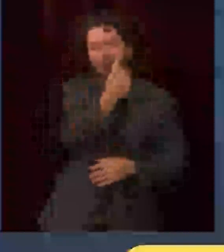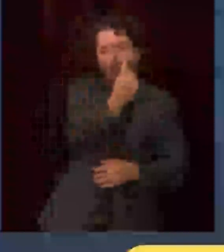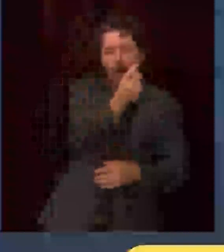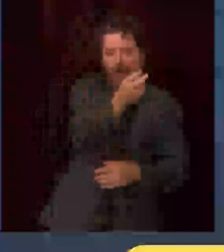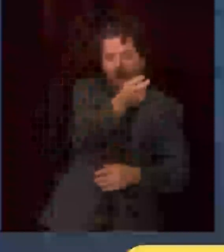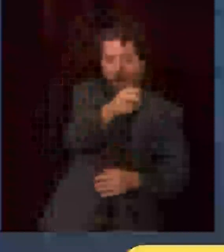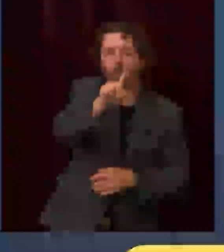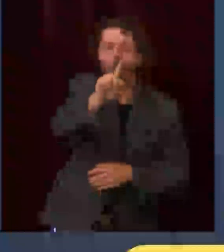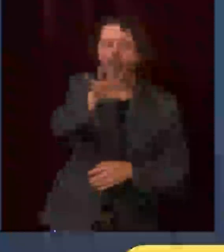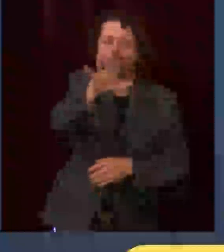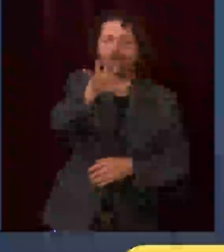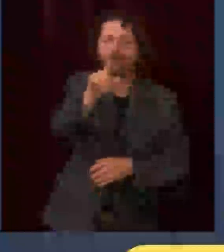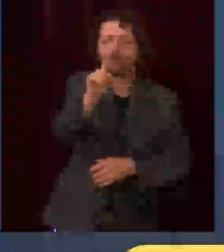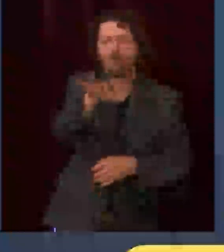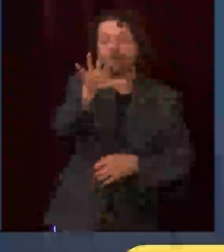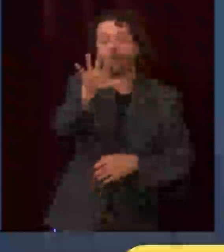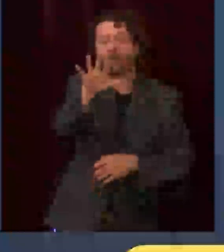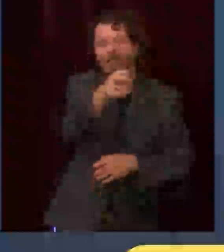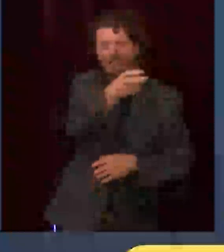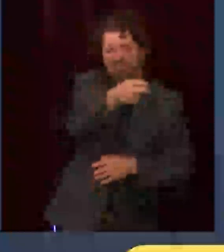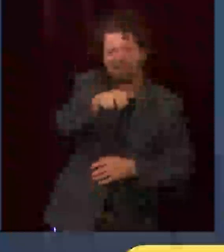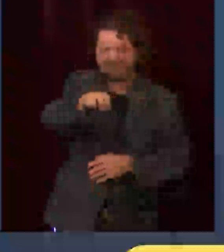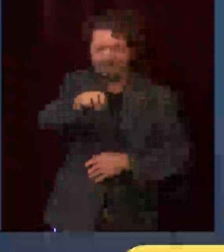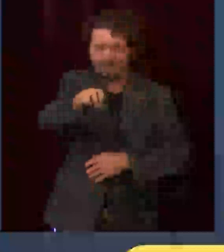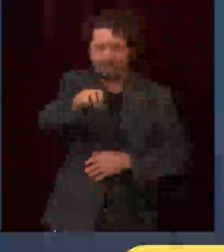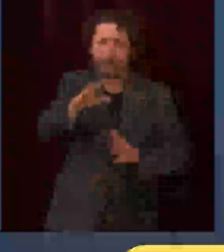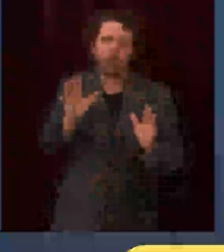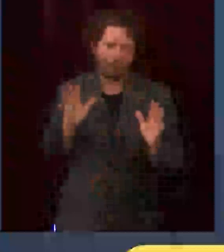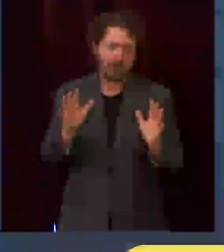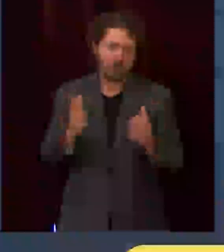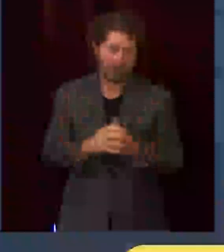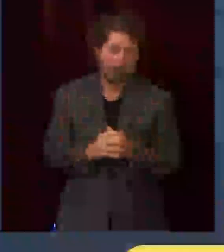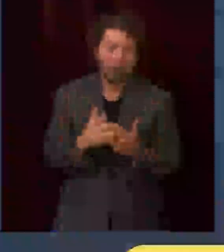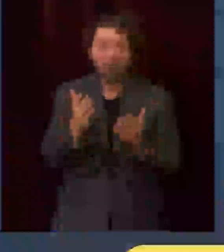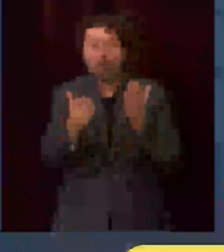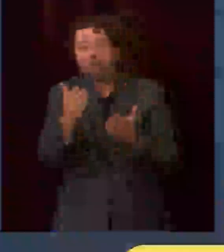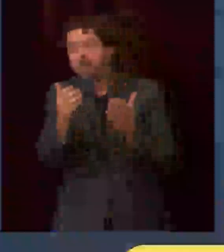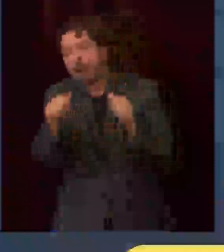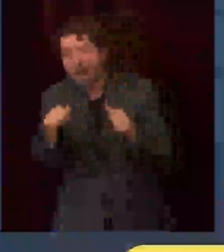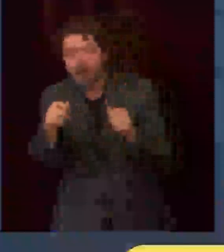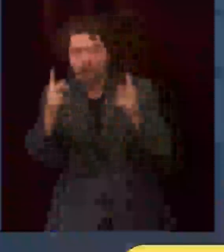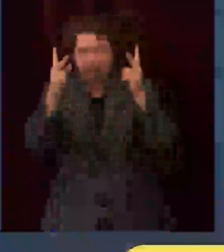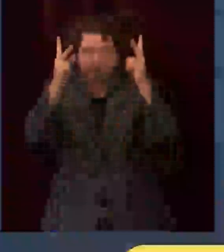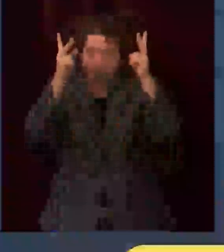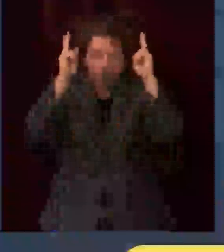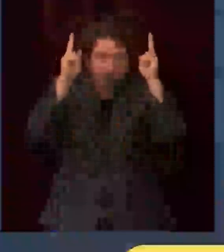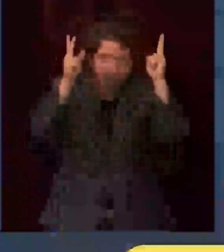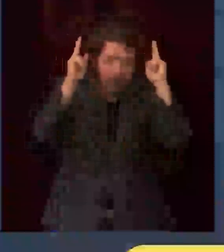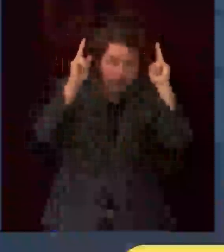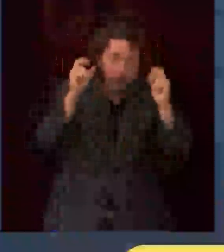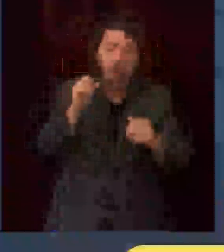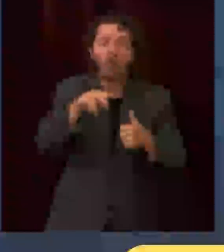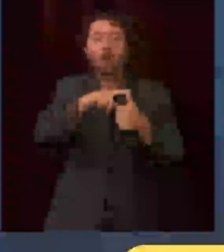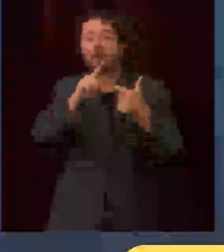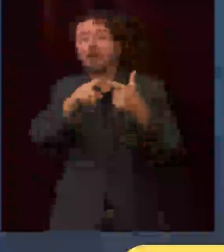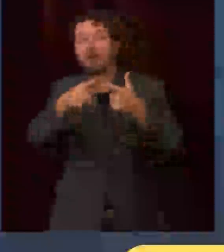haircuts or larger outdoor classes or the like, and those would be judged on an individual